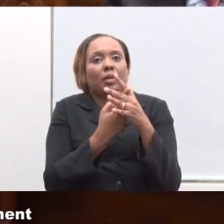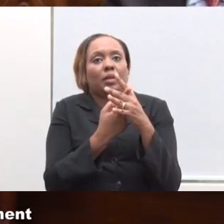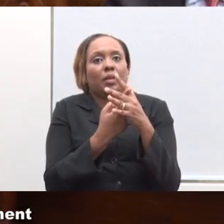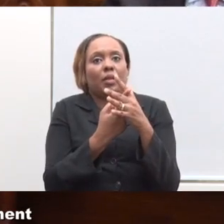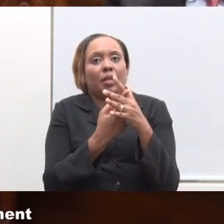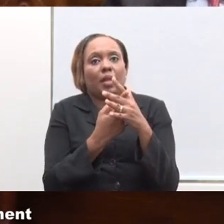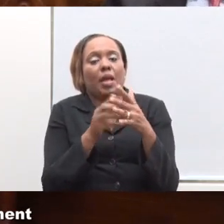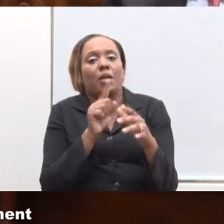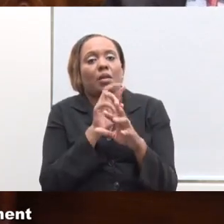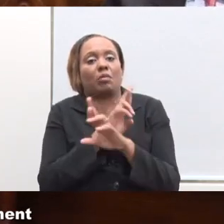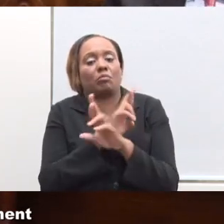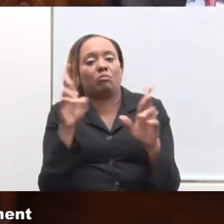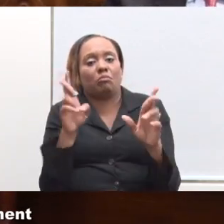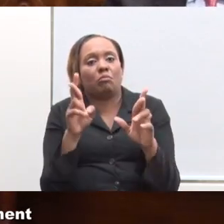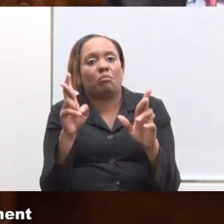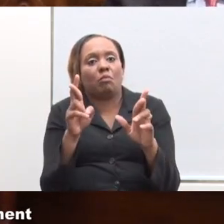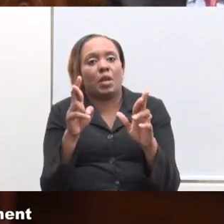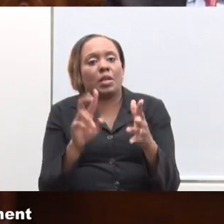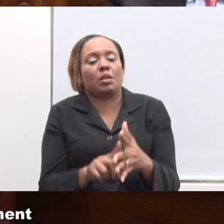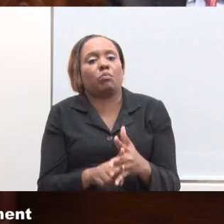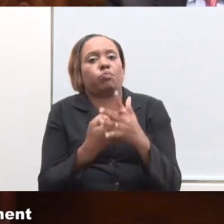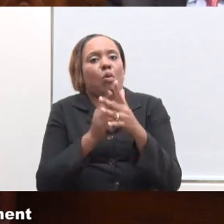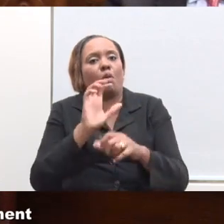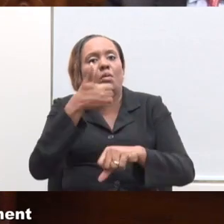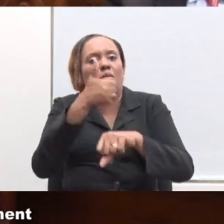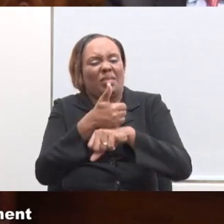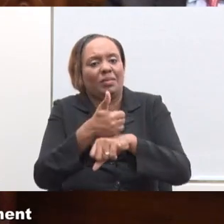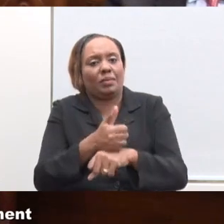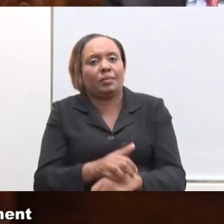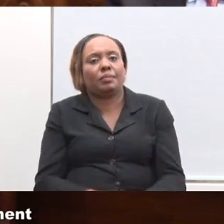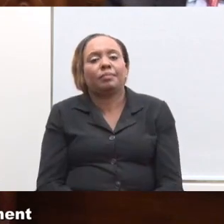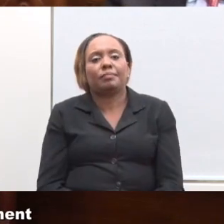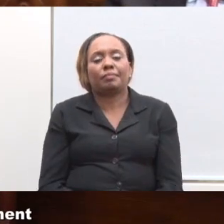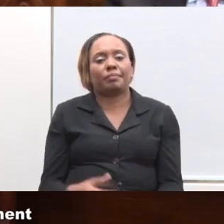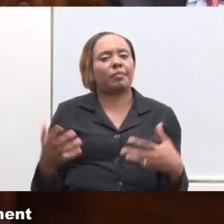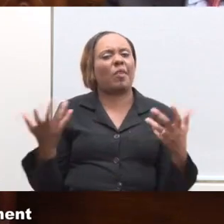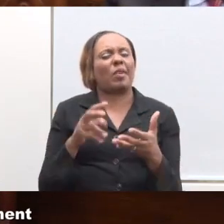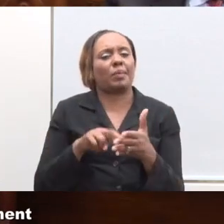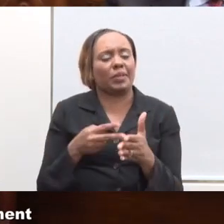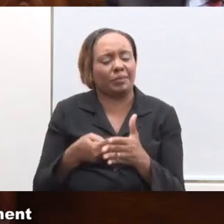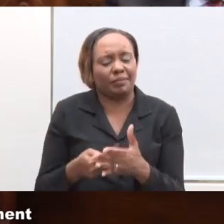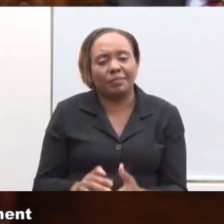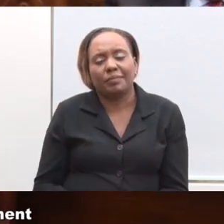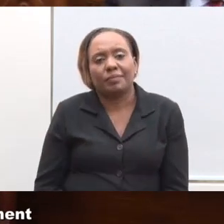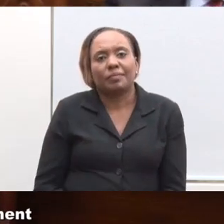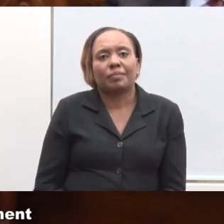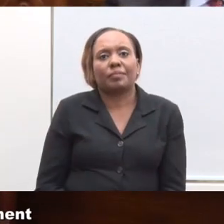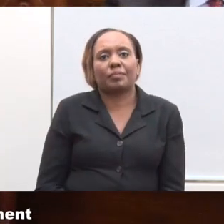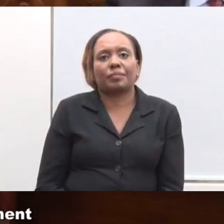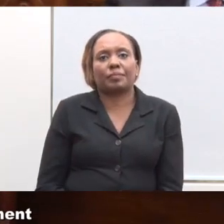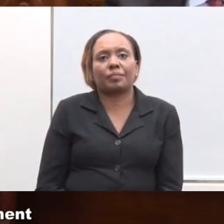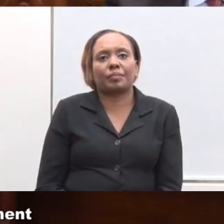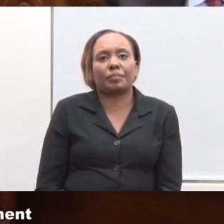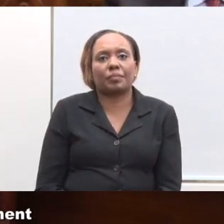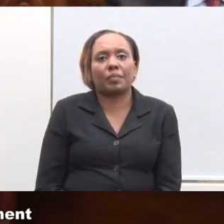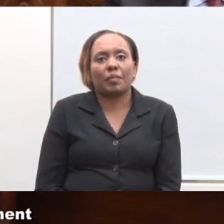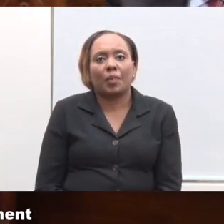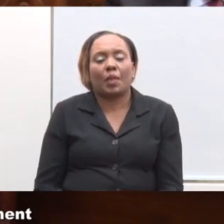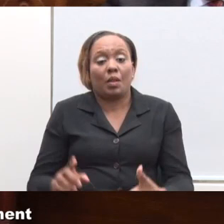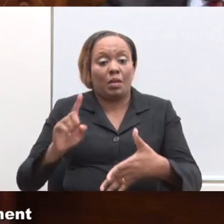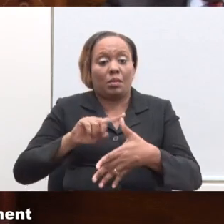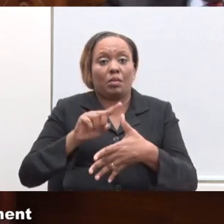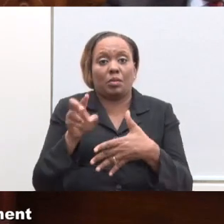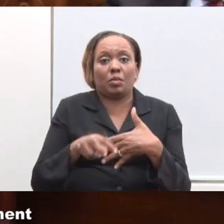short order. What does this mean specifically? One, in the tourism and direct services